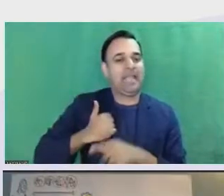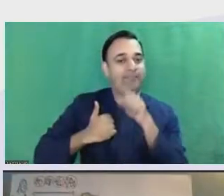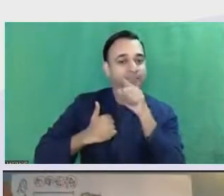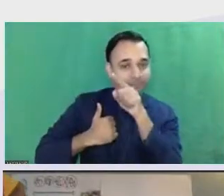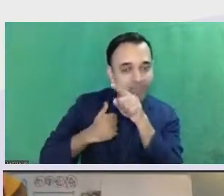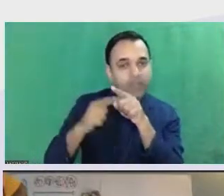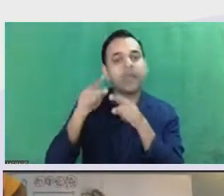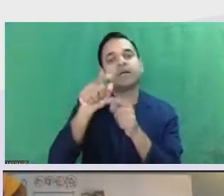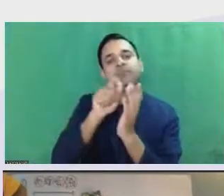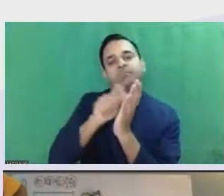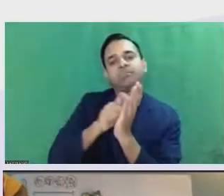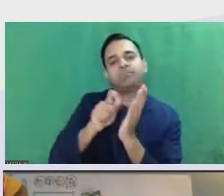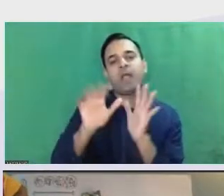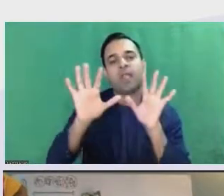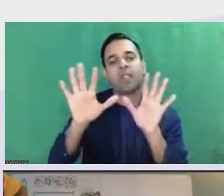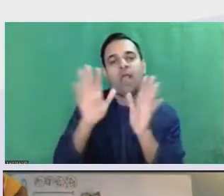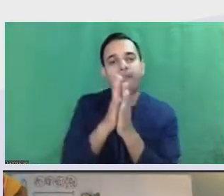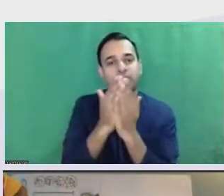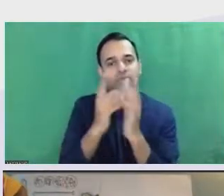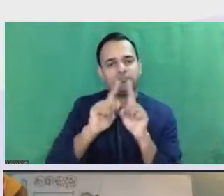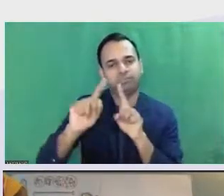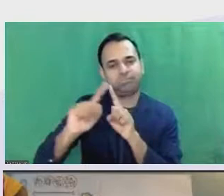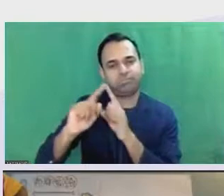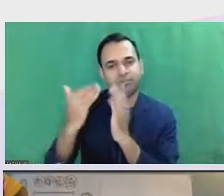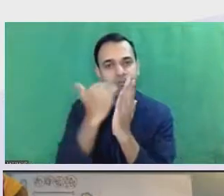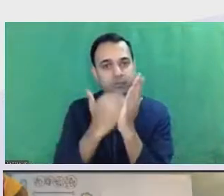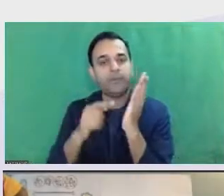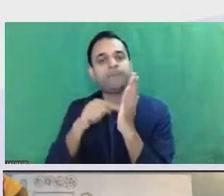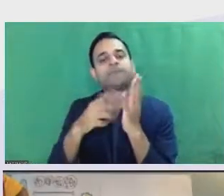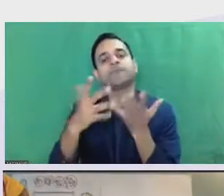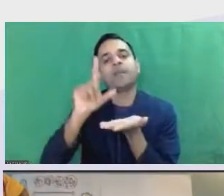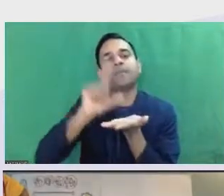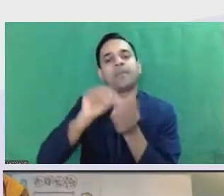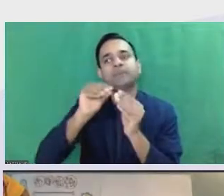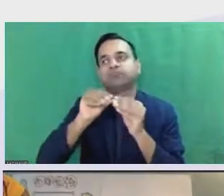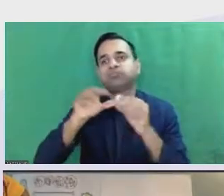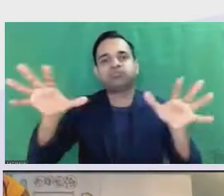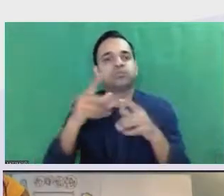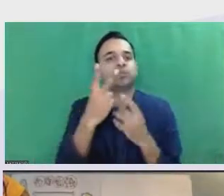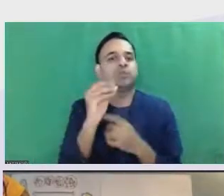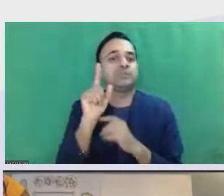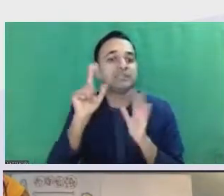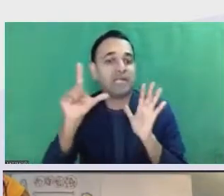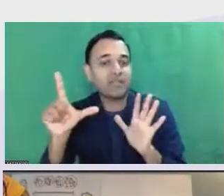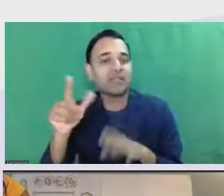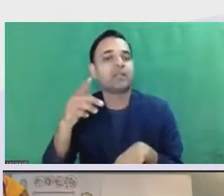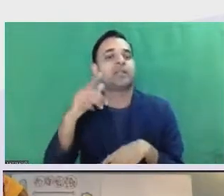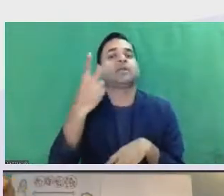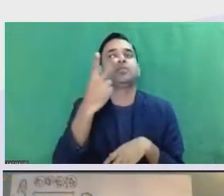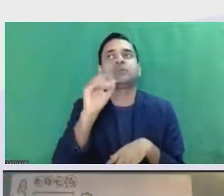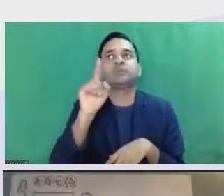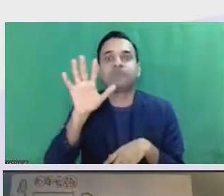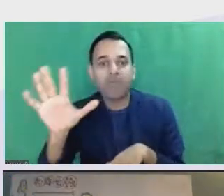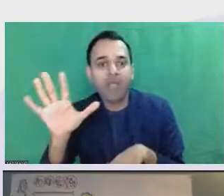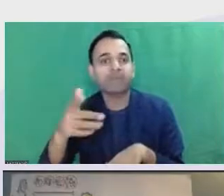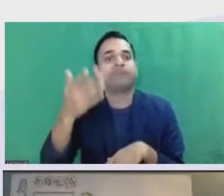Environmental Rights Revolution in 2012. Thank you so much for being here, David and also for your contribution to the conversation. And